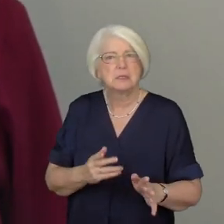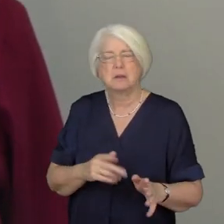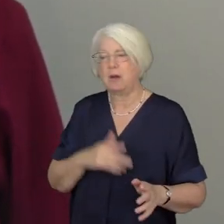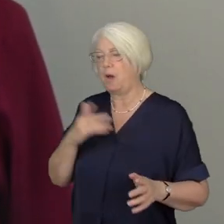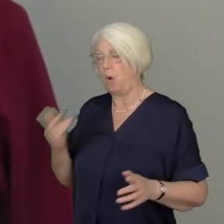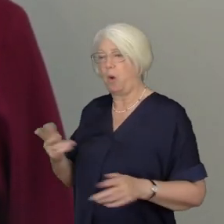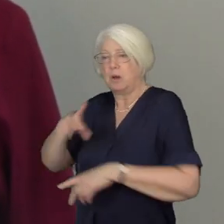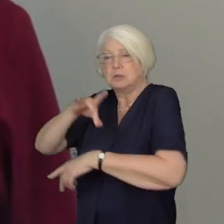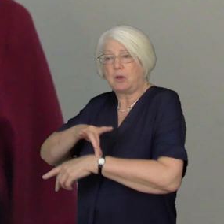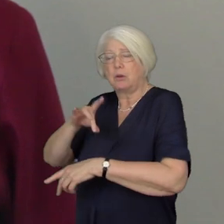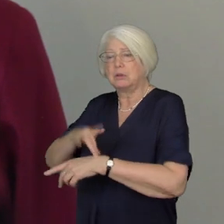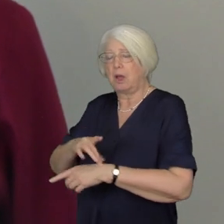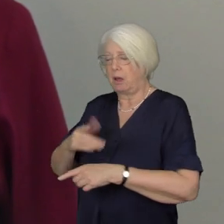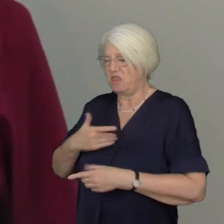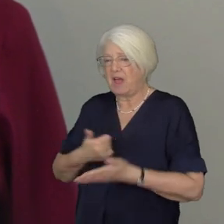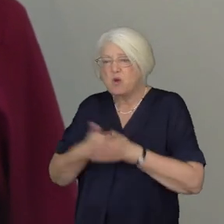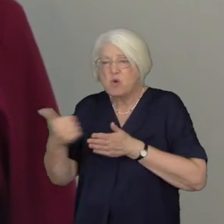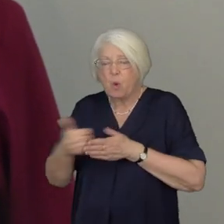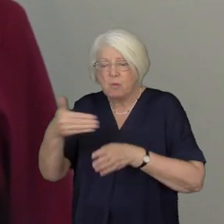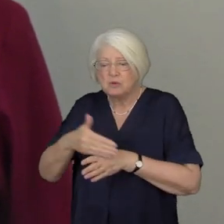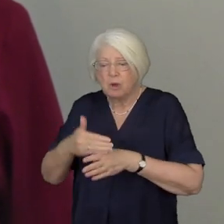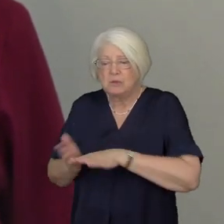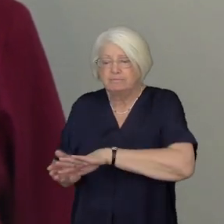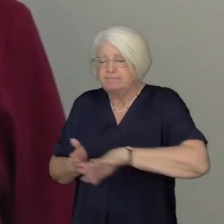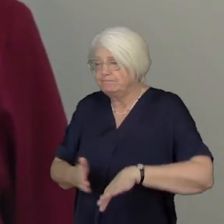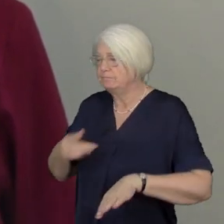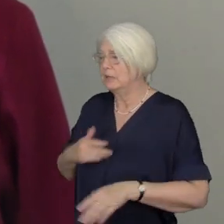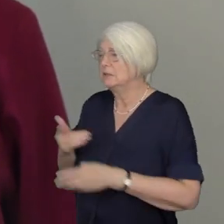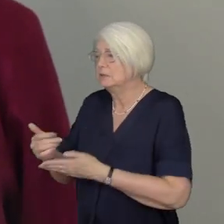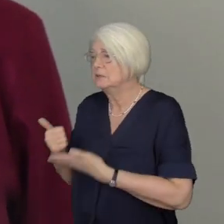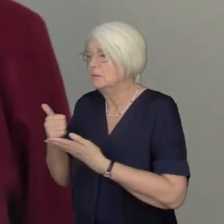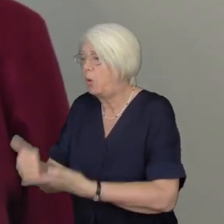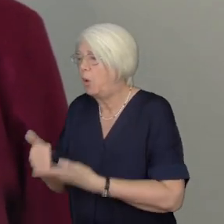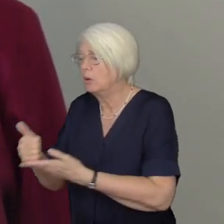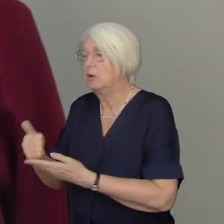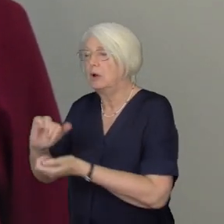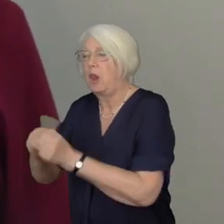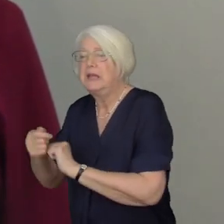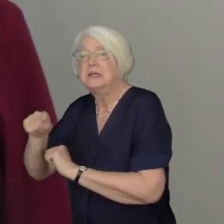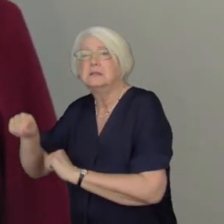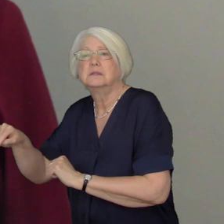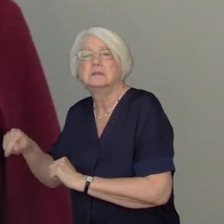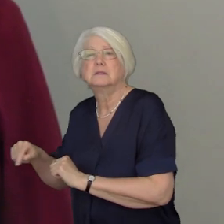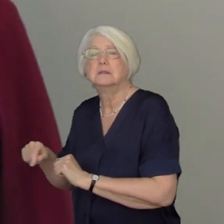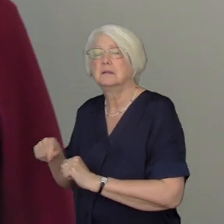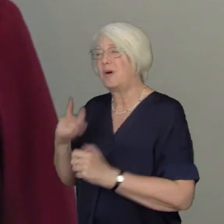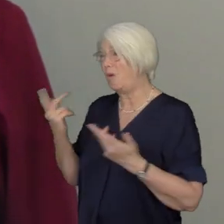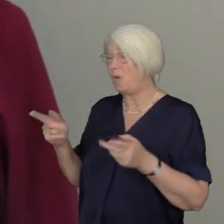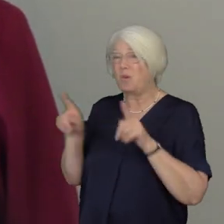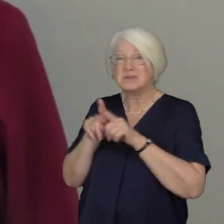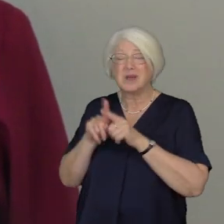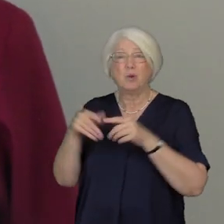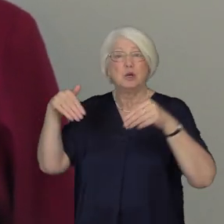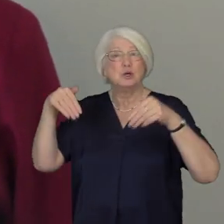out of their field to support their colleagues under stress. But it is also seen in the shopkeeper who puts